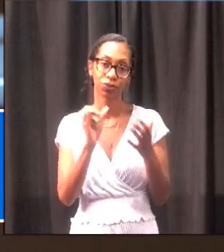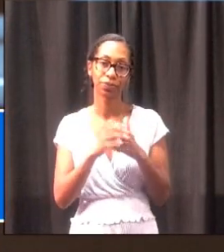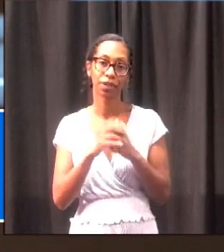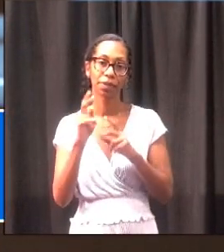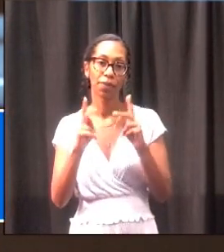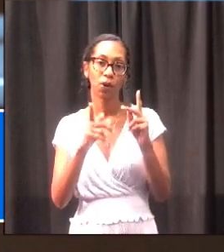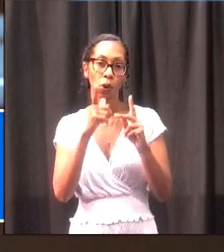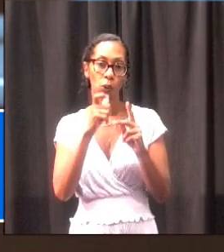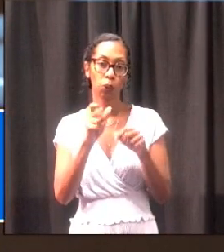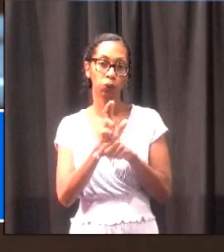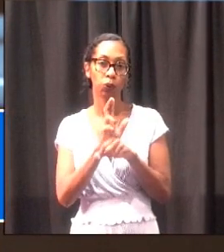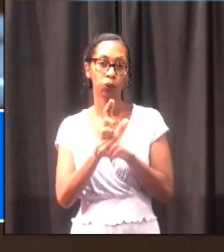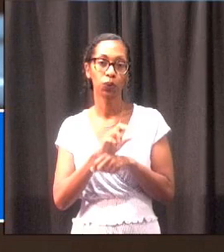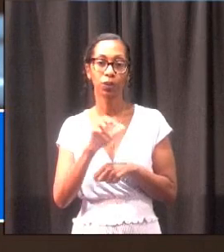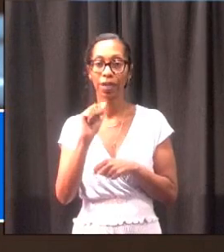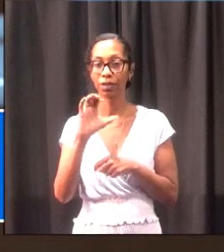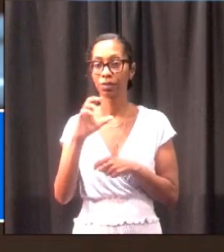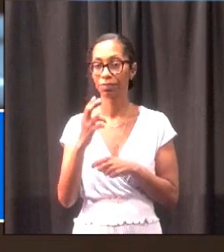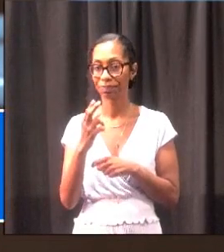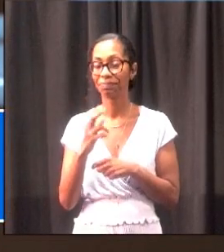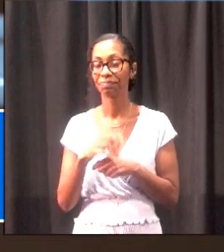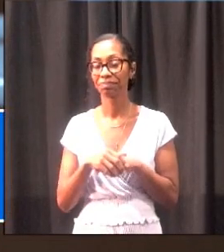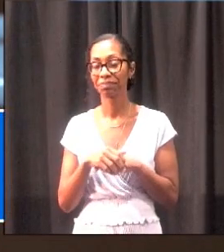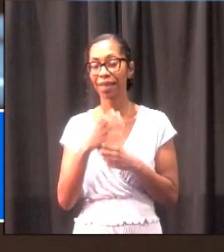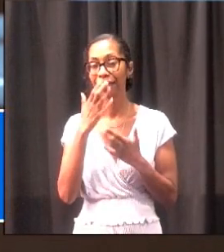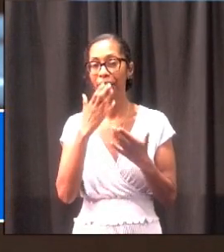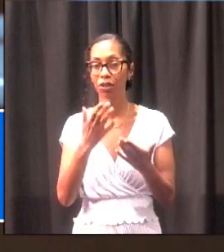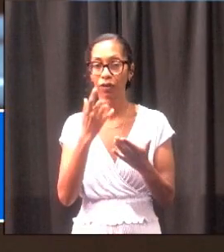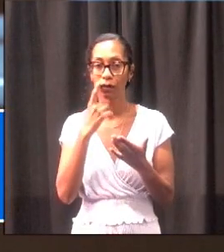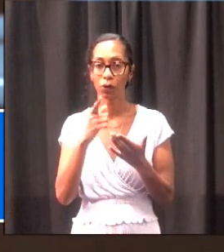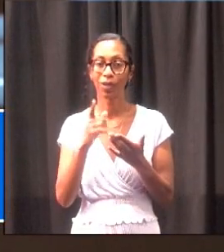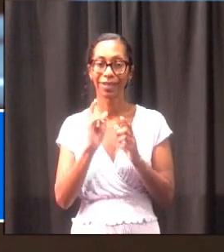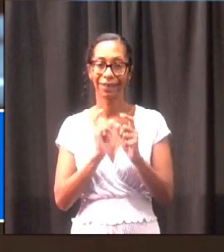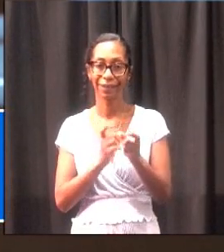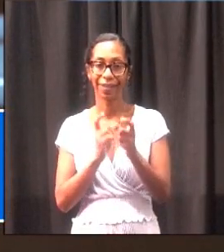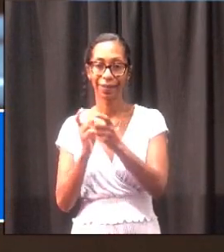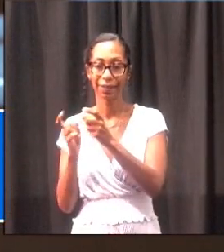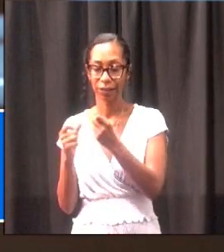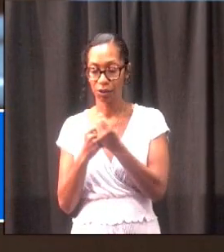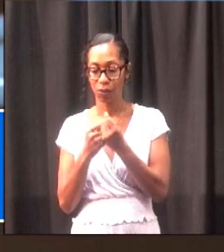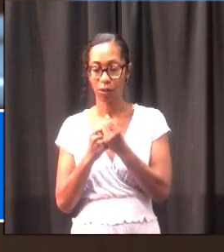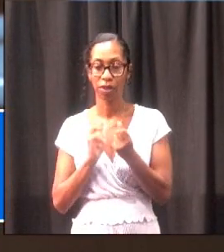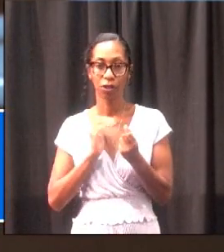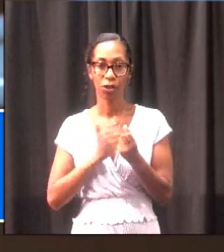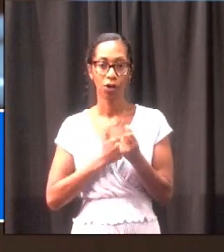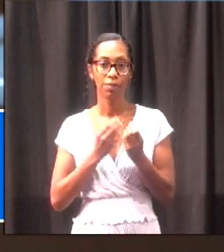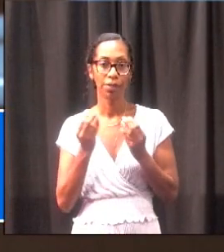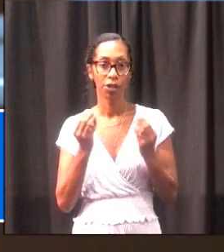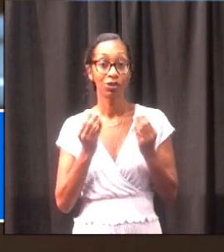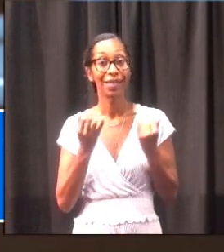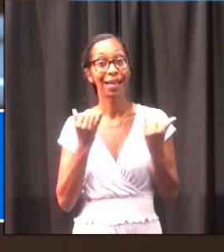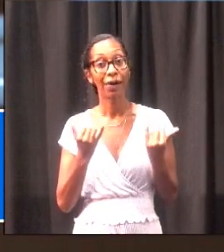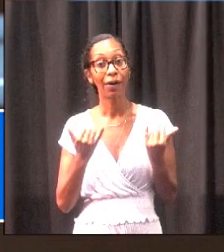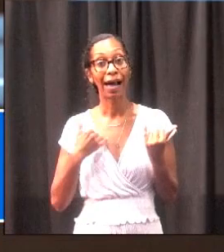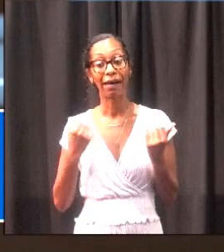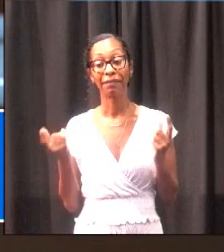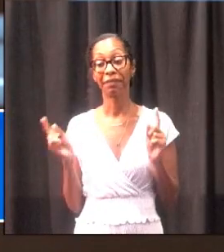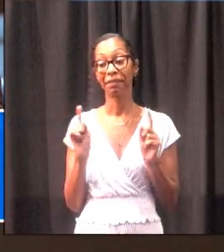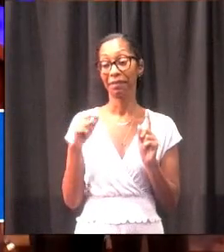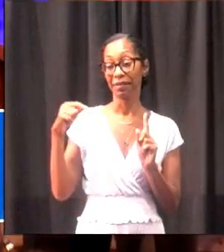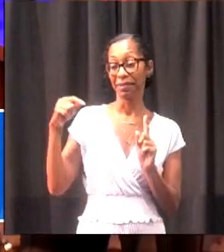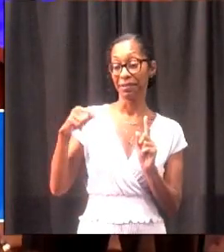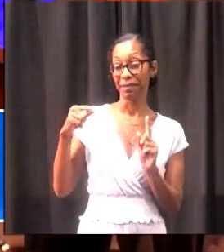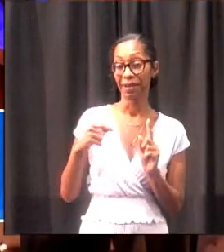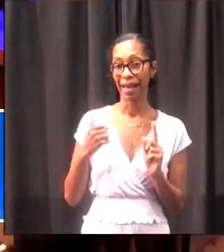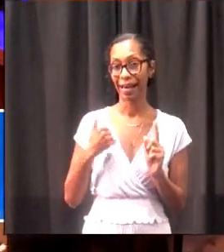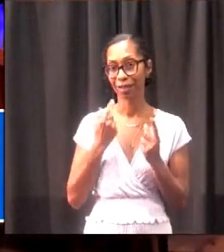continue to use AutoPay, thank you as we continue to give and support this wonderful ministry. Now, I have someone standing next to me remind me of